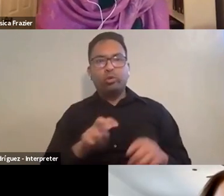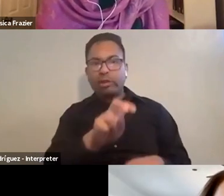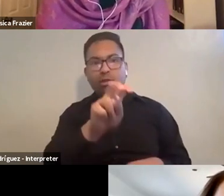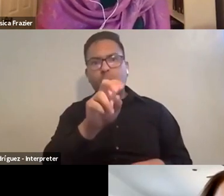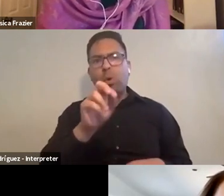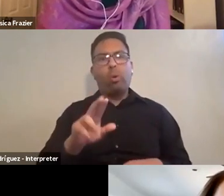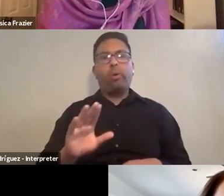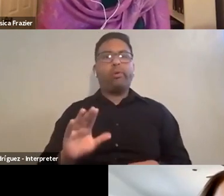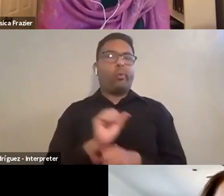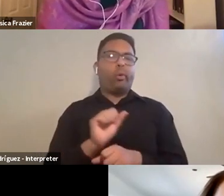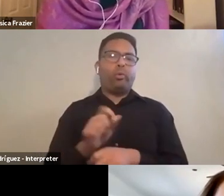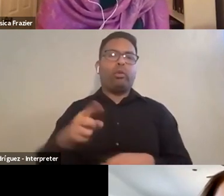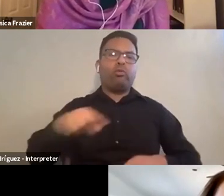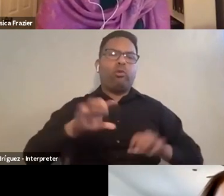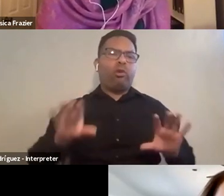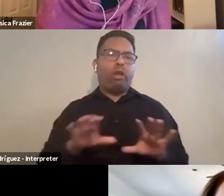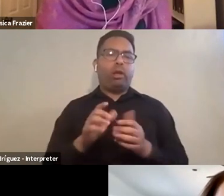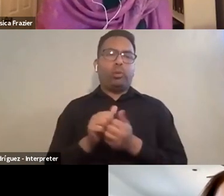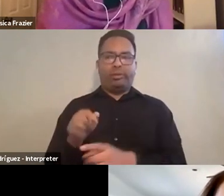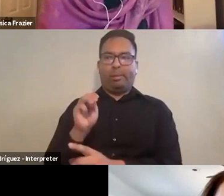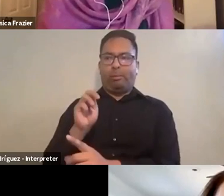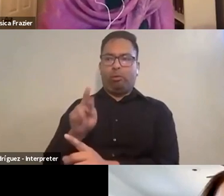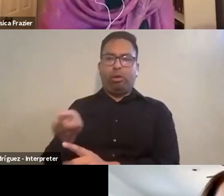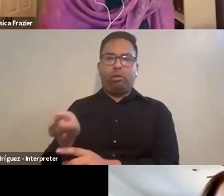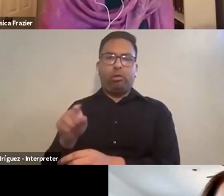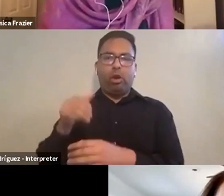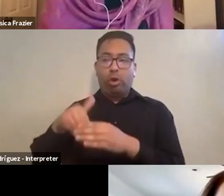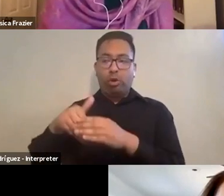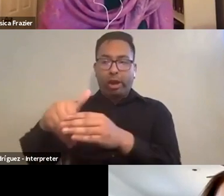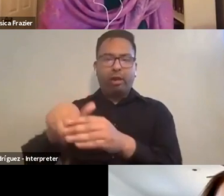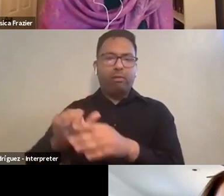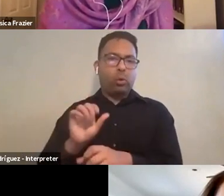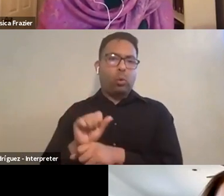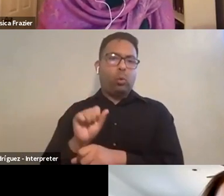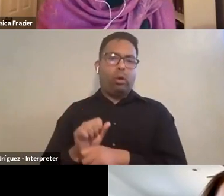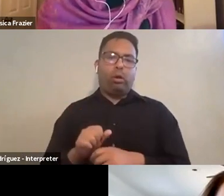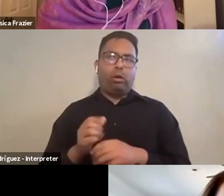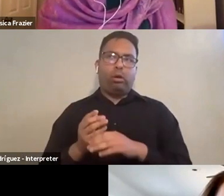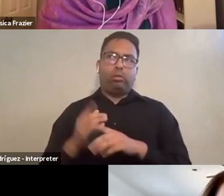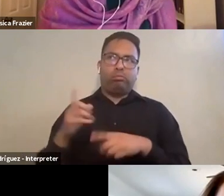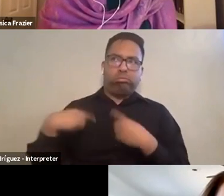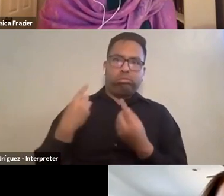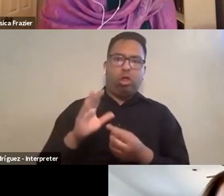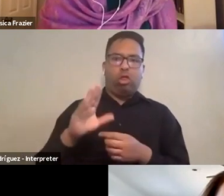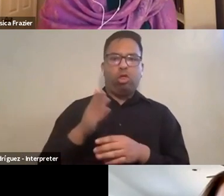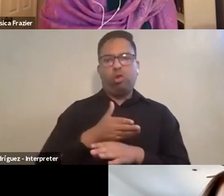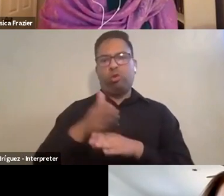they've conducted with the Margaret Randall Archive and her work over the course of their longer careers.